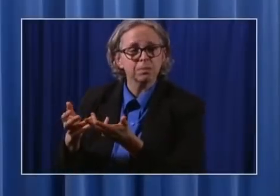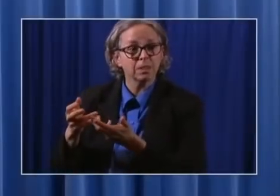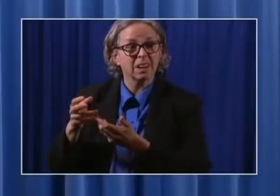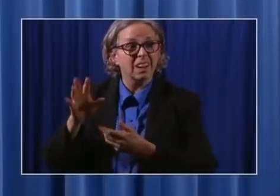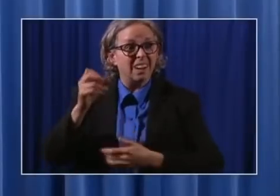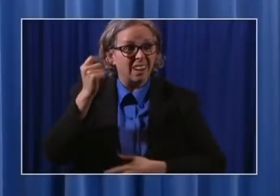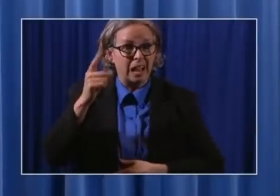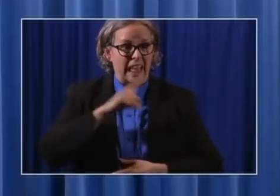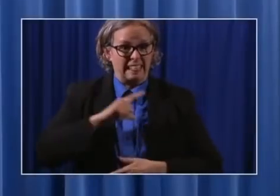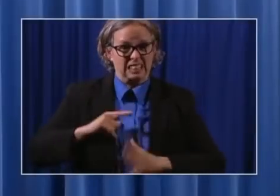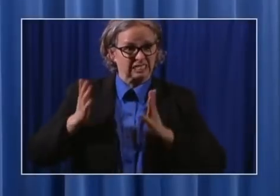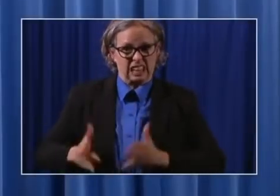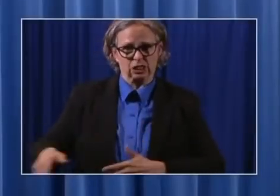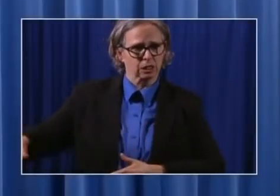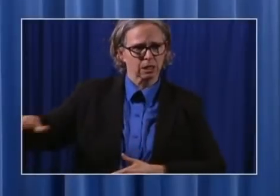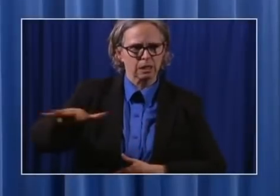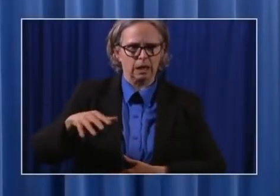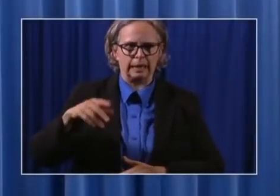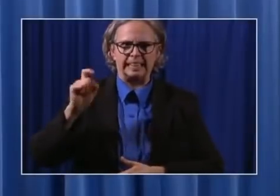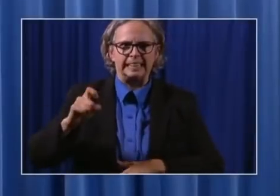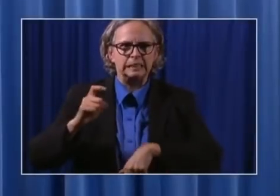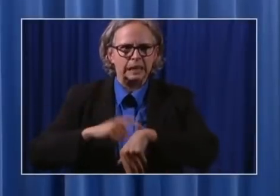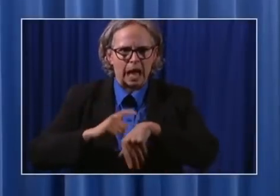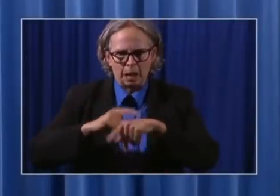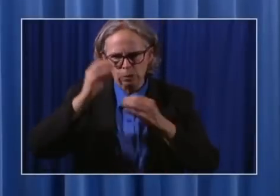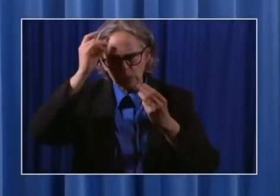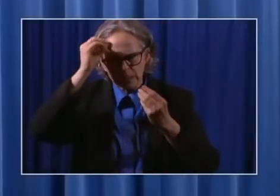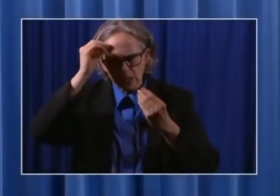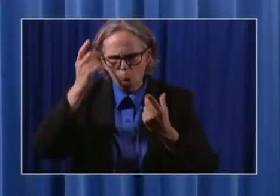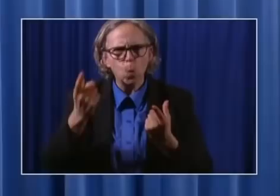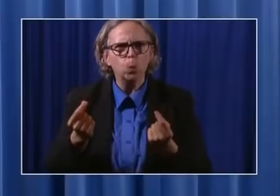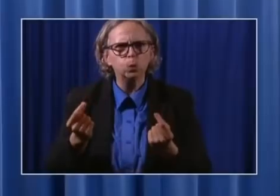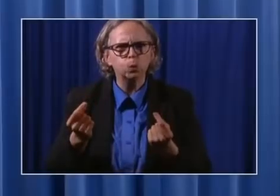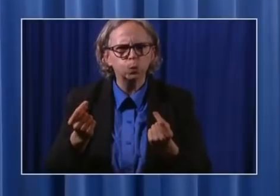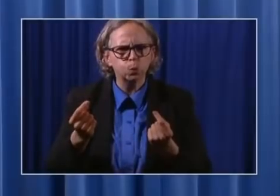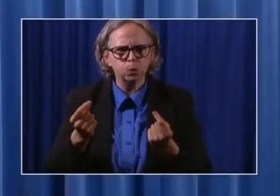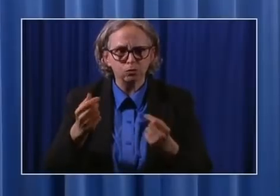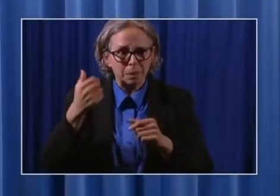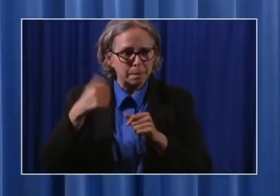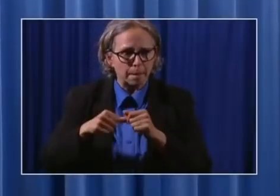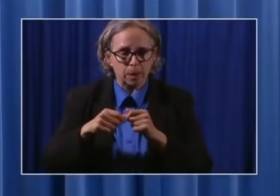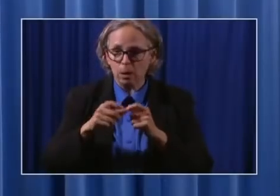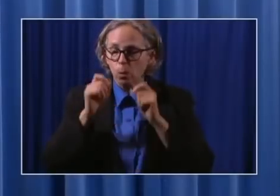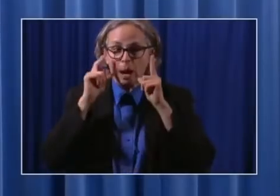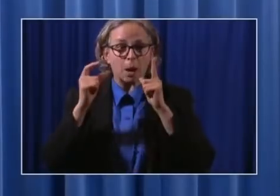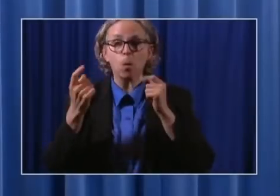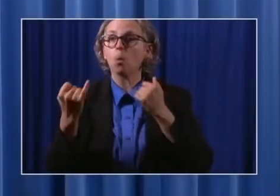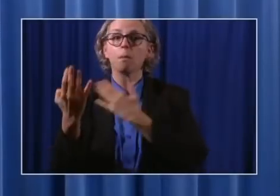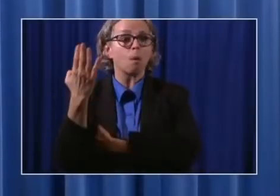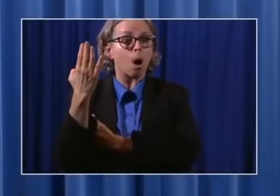this. You just wake up one morning and the world, this whole thing has changed, and you hear this,